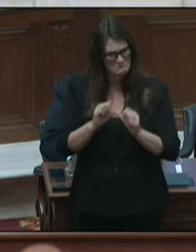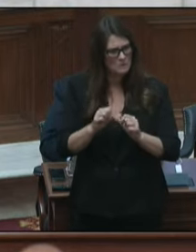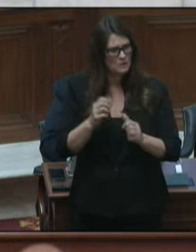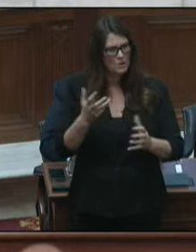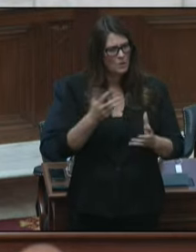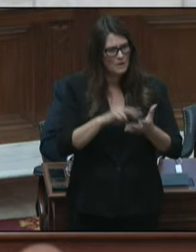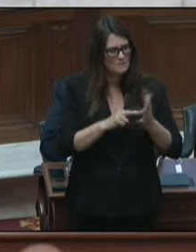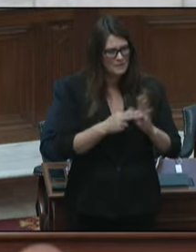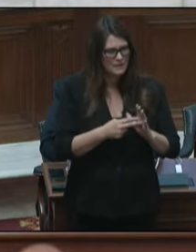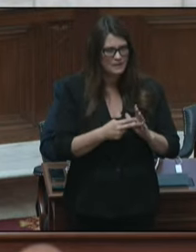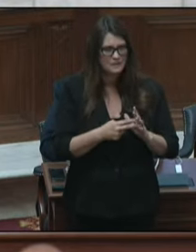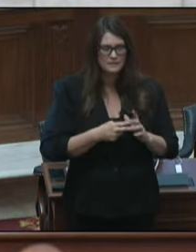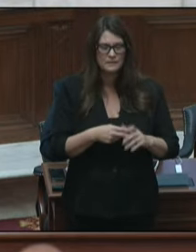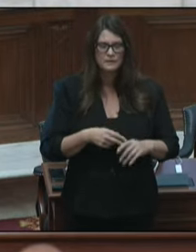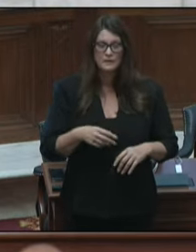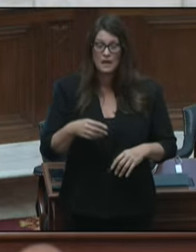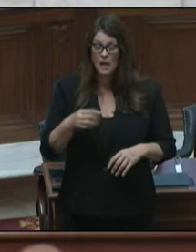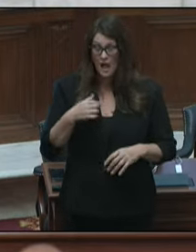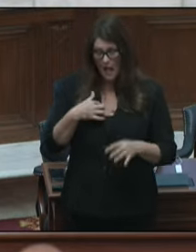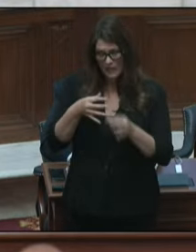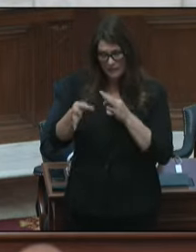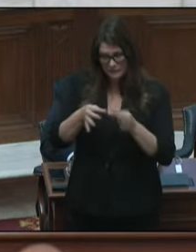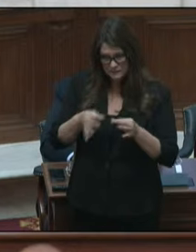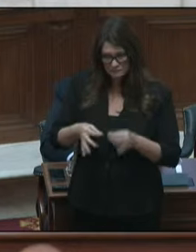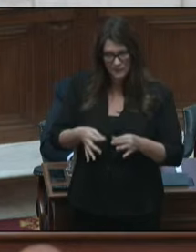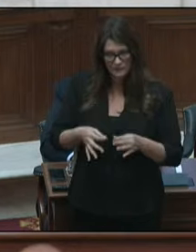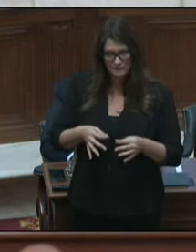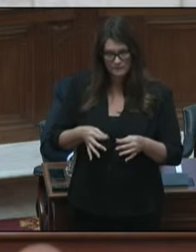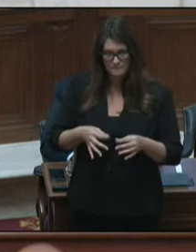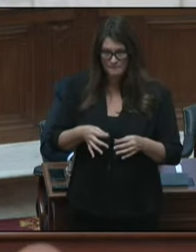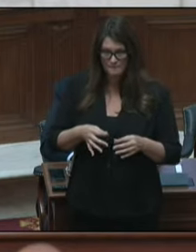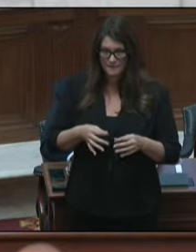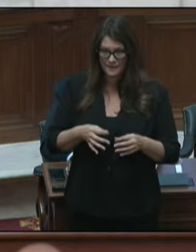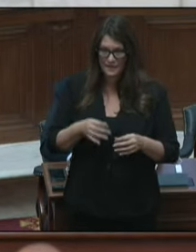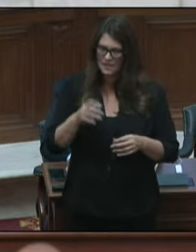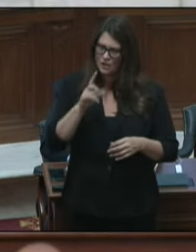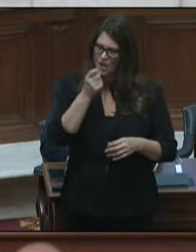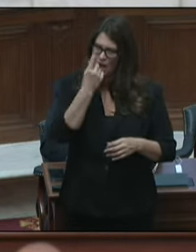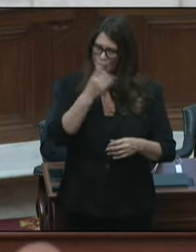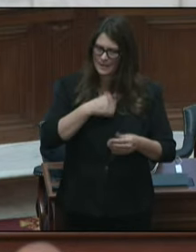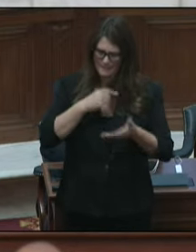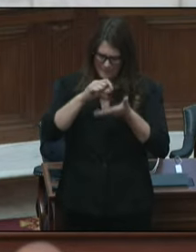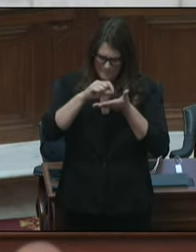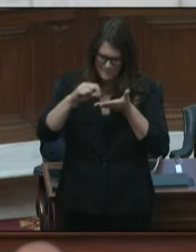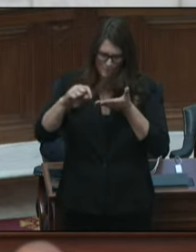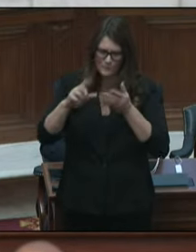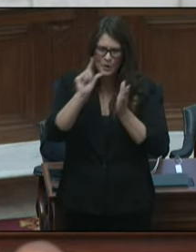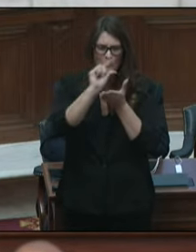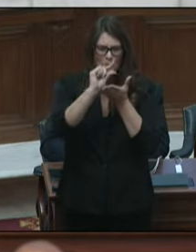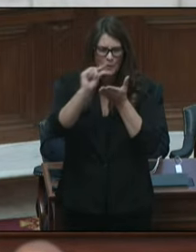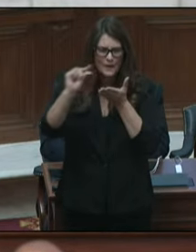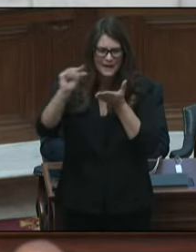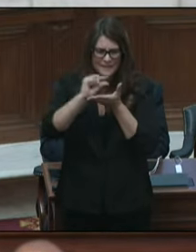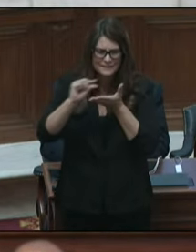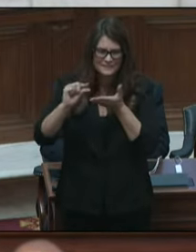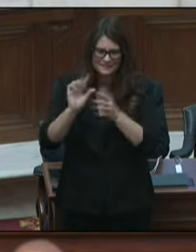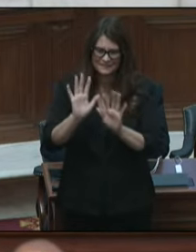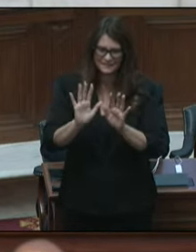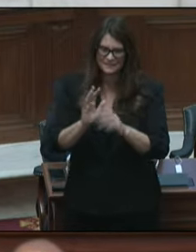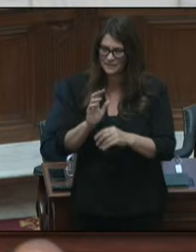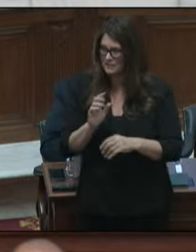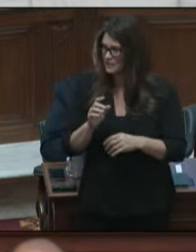While explaining it meant to, and this is very small print, so it's hard for me to see it, but